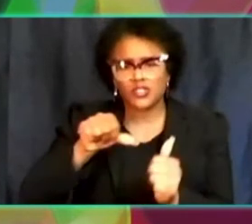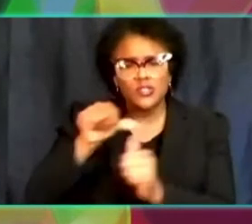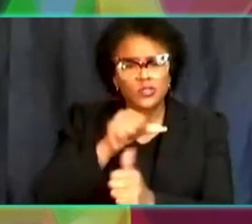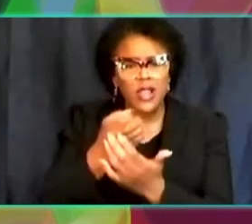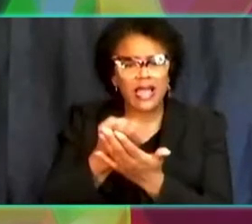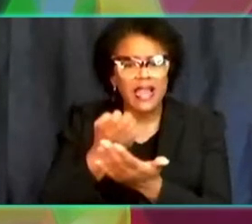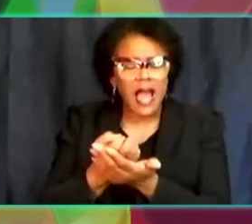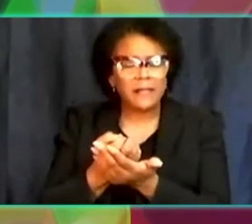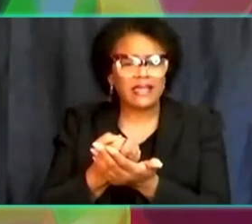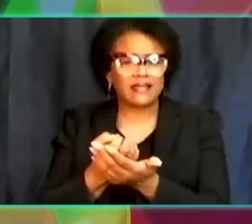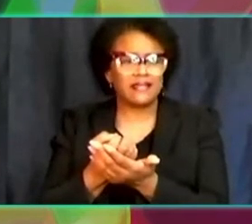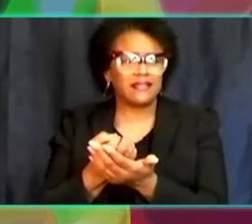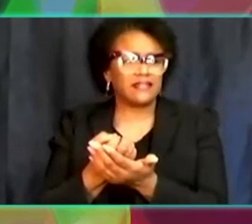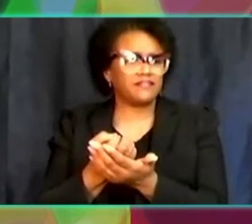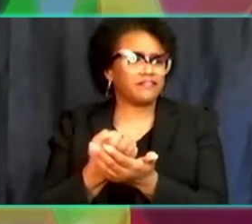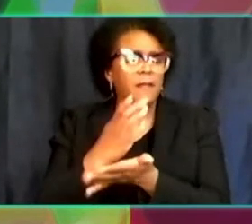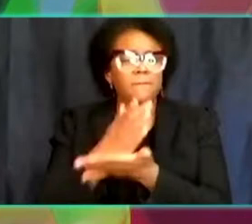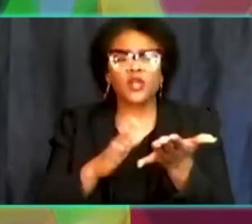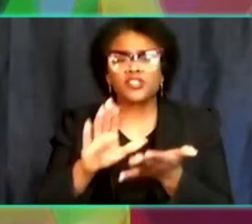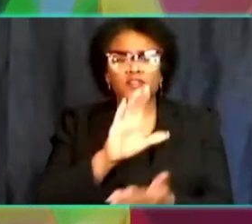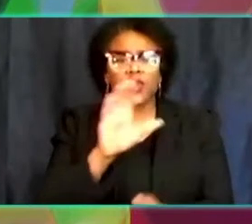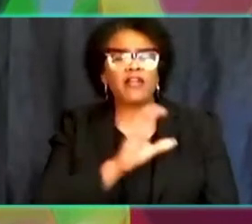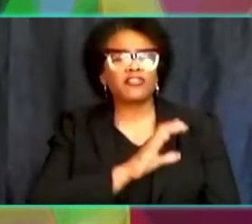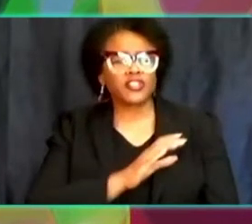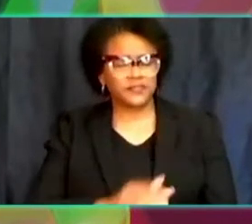aspects of your character?